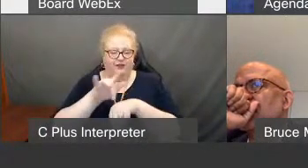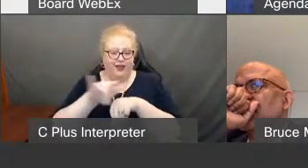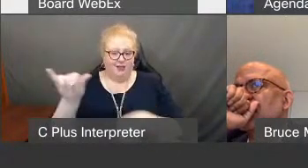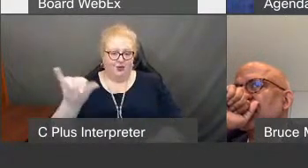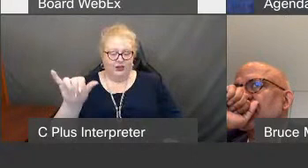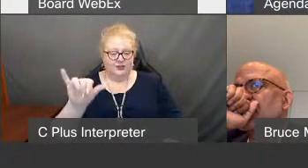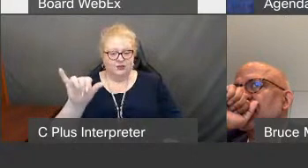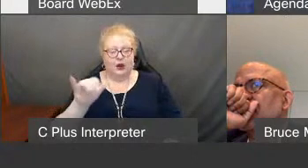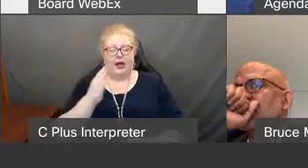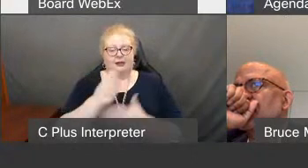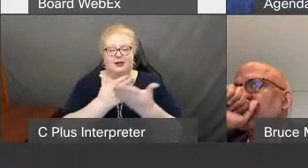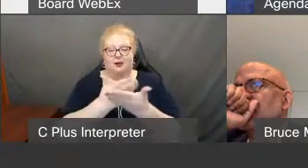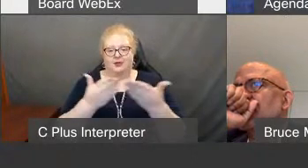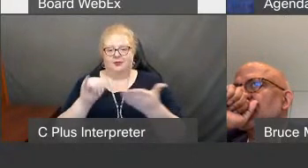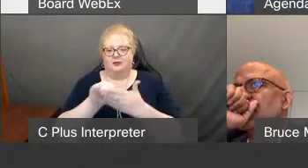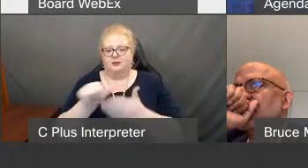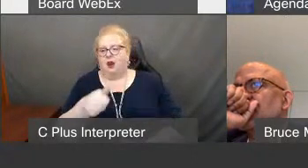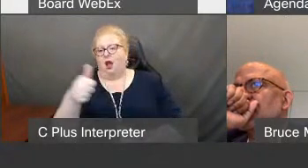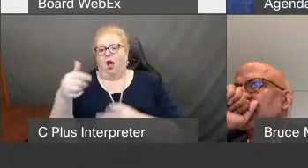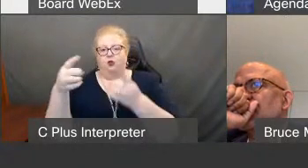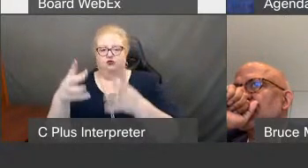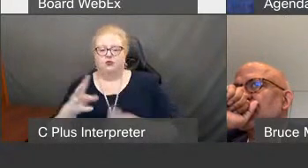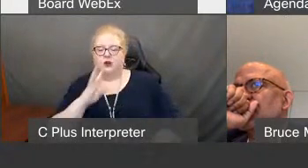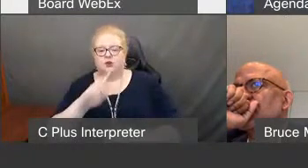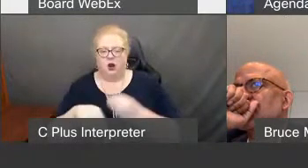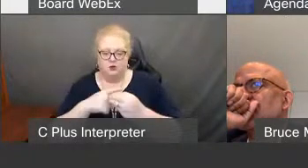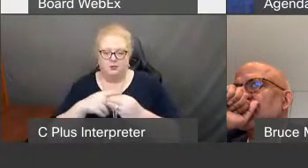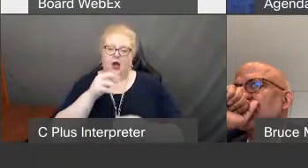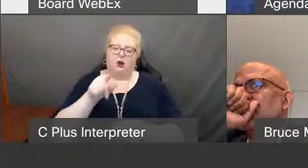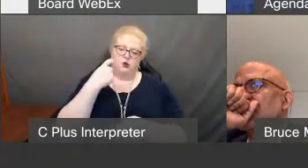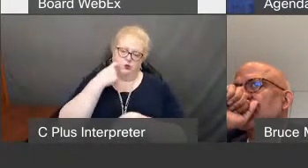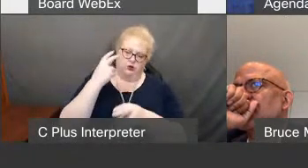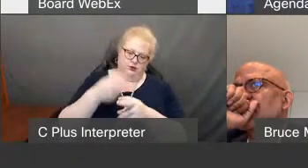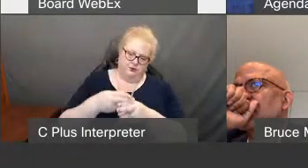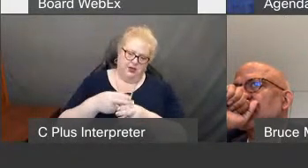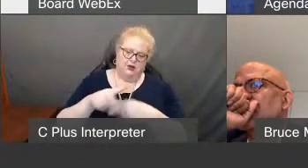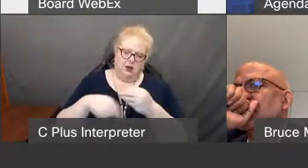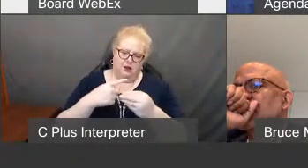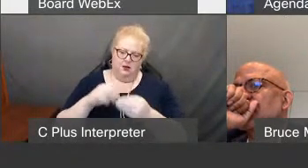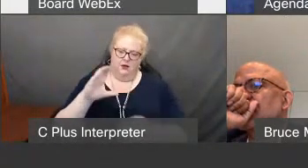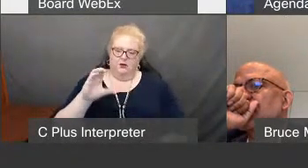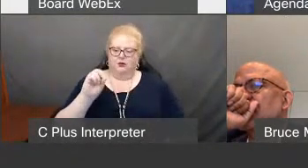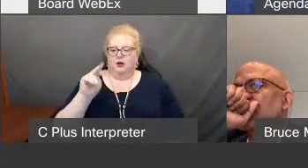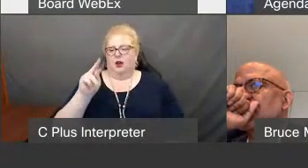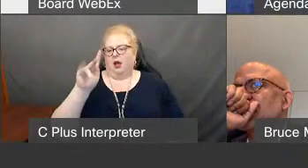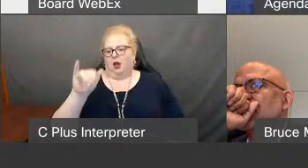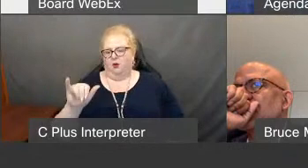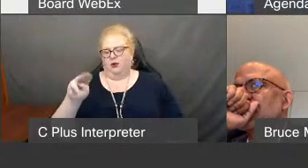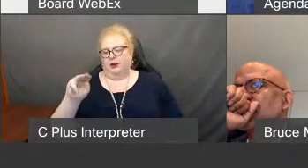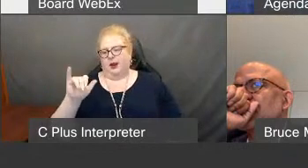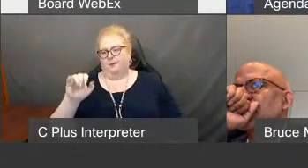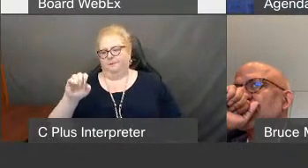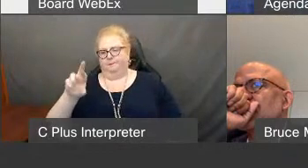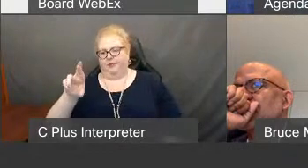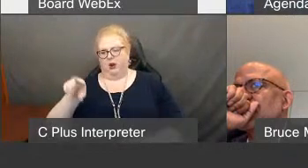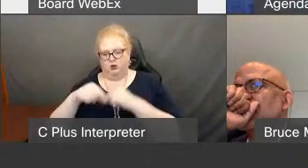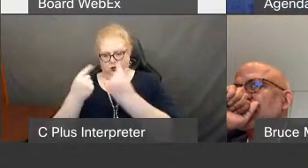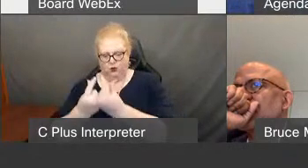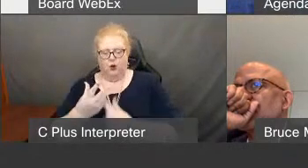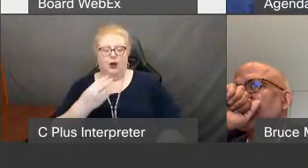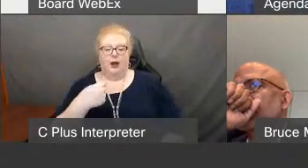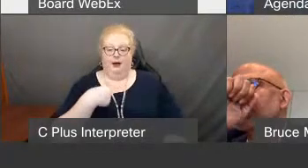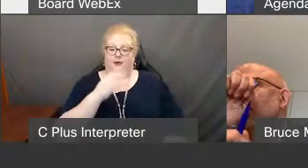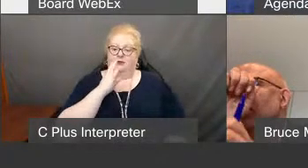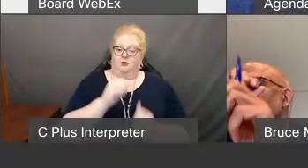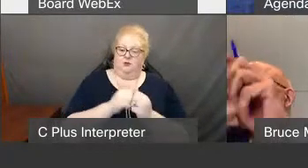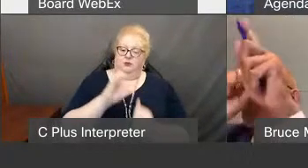of the other directors have talked about, like, and you just mentioned the county mayor's group, and some I've talked to the